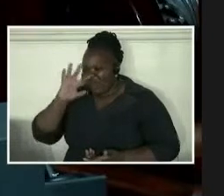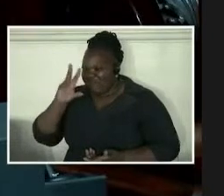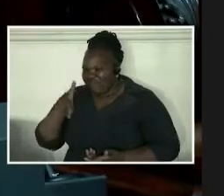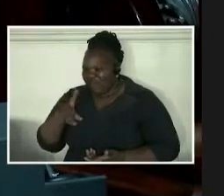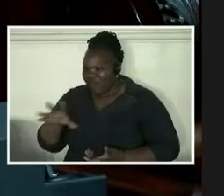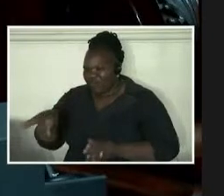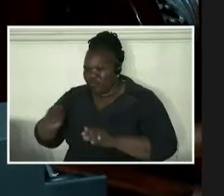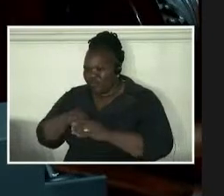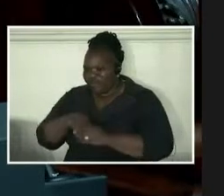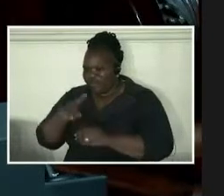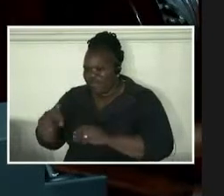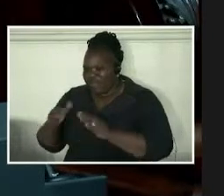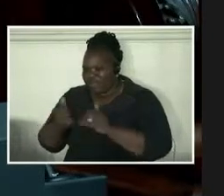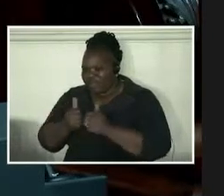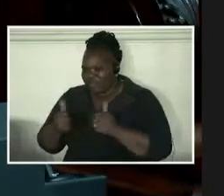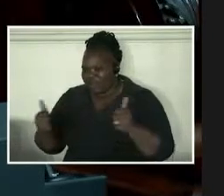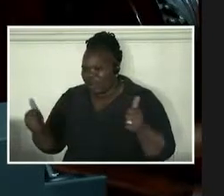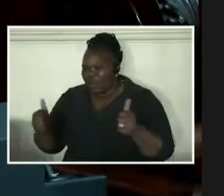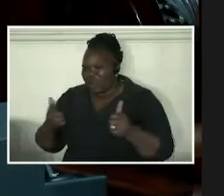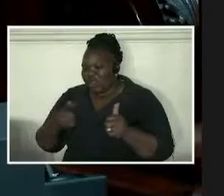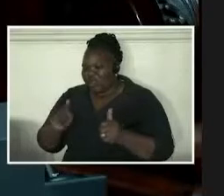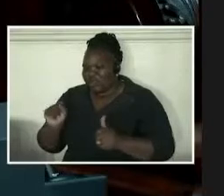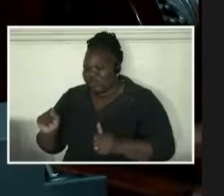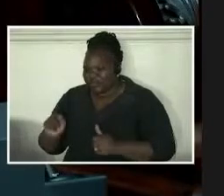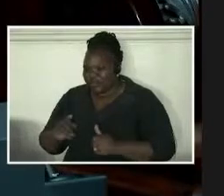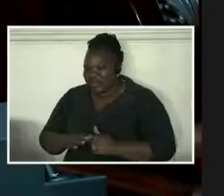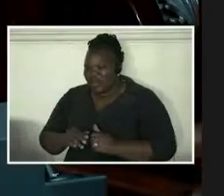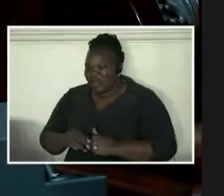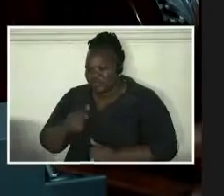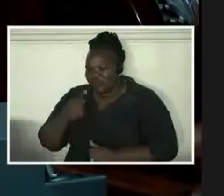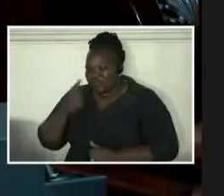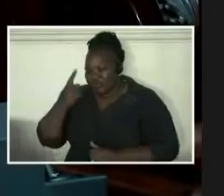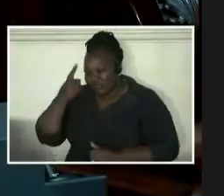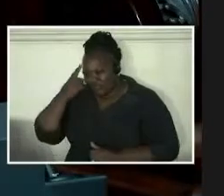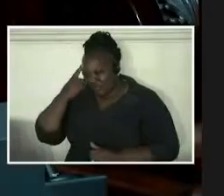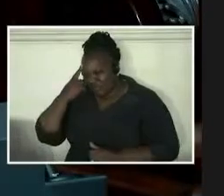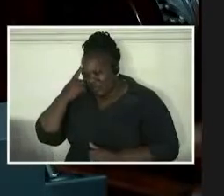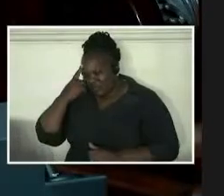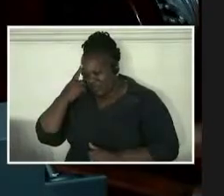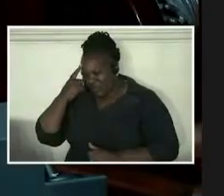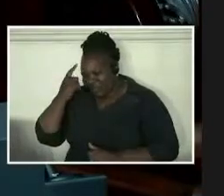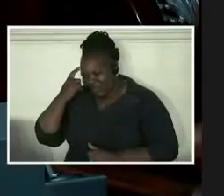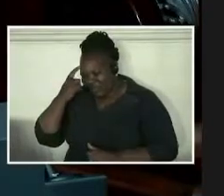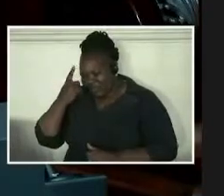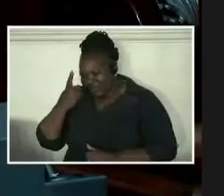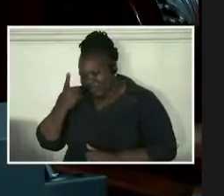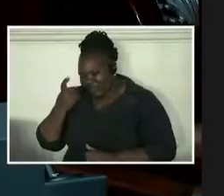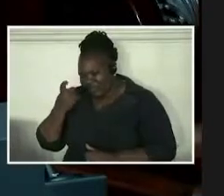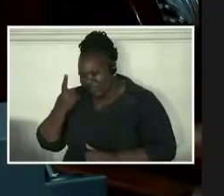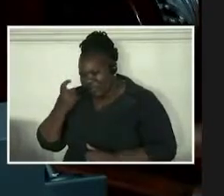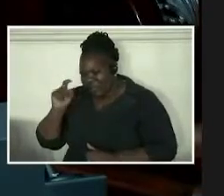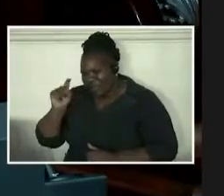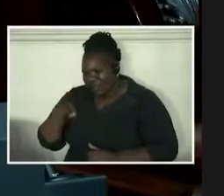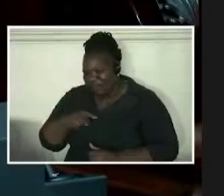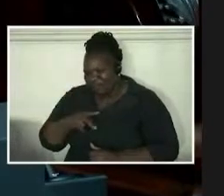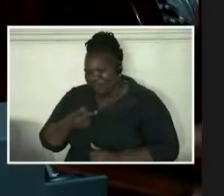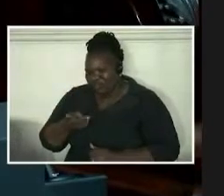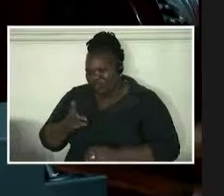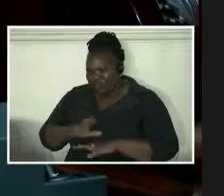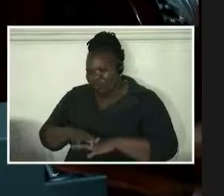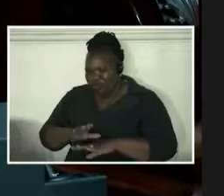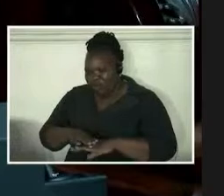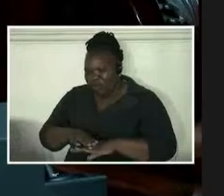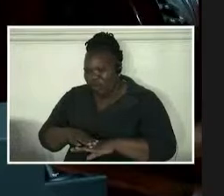stakeholders in these matters we attempted to think that there is even more than it means the eye